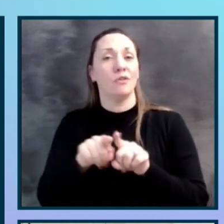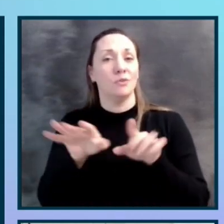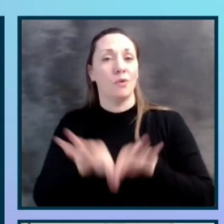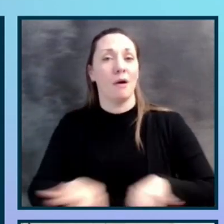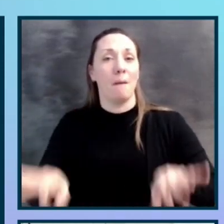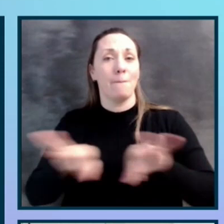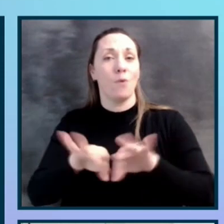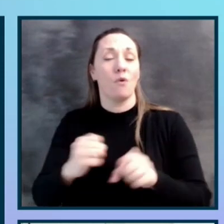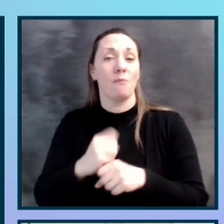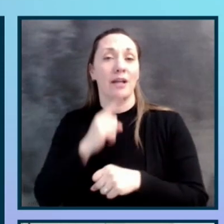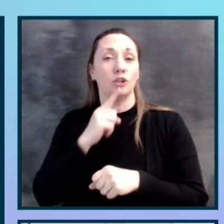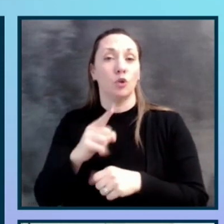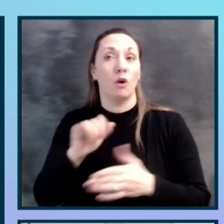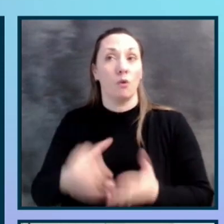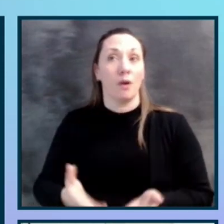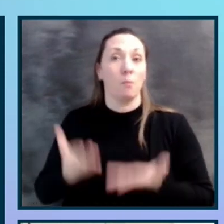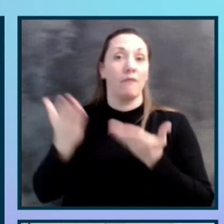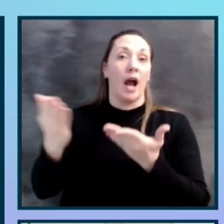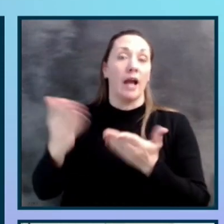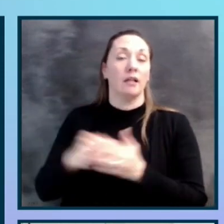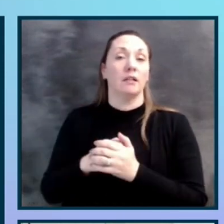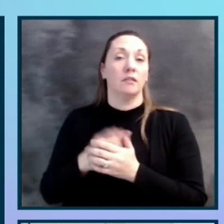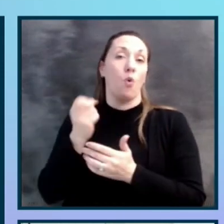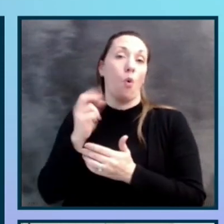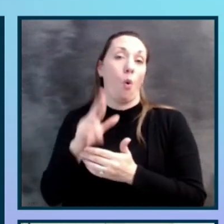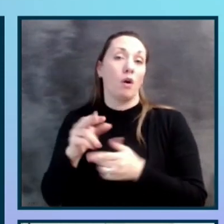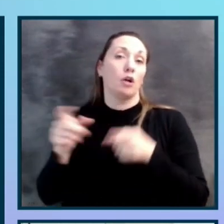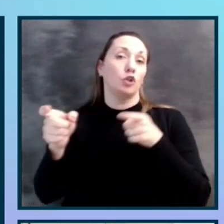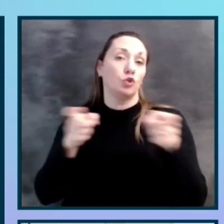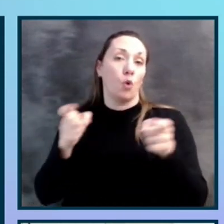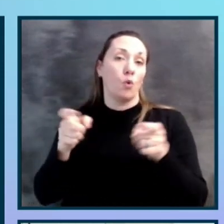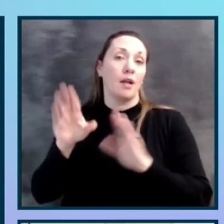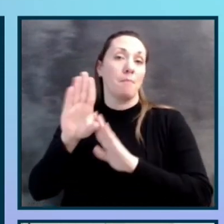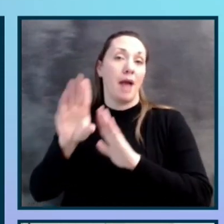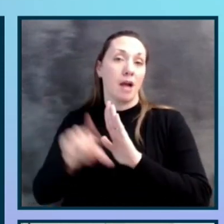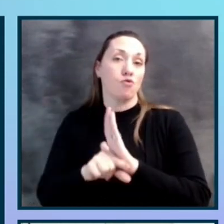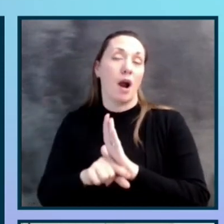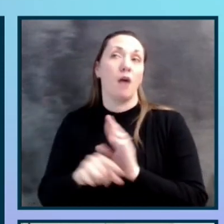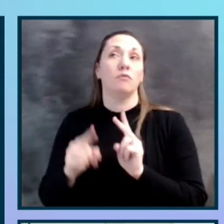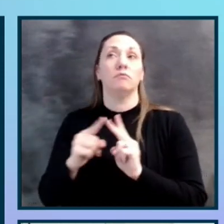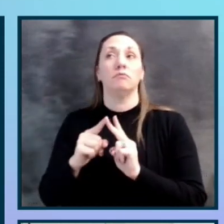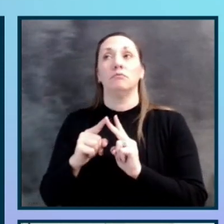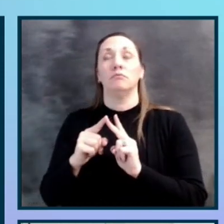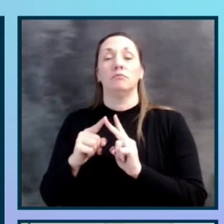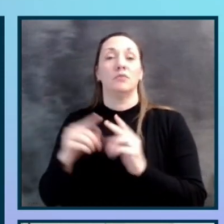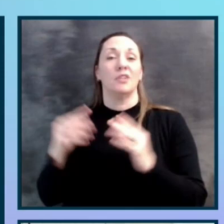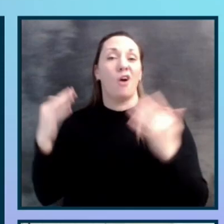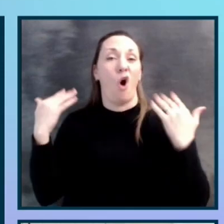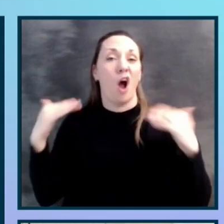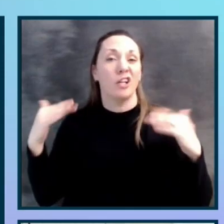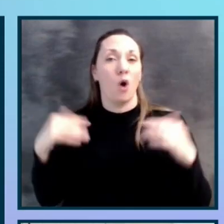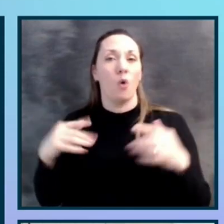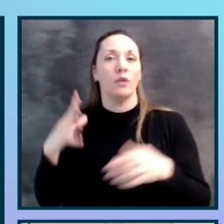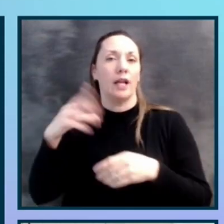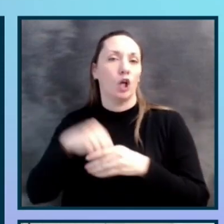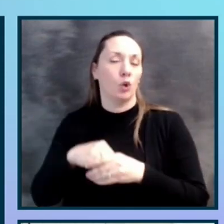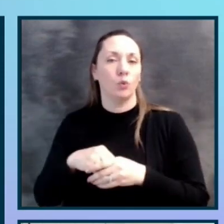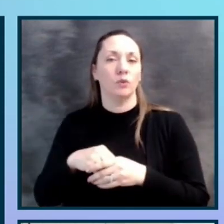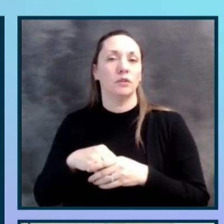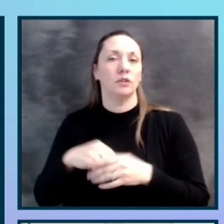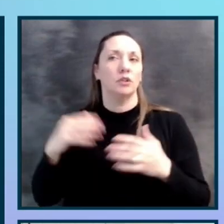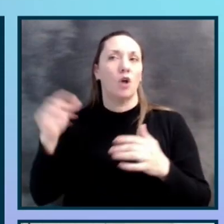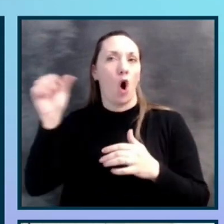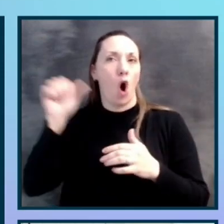make sure we're providing or otherwise controlling background and external sources of audio. This includes audio